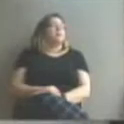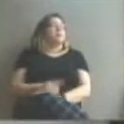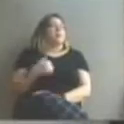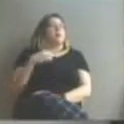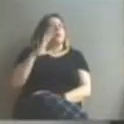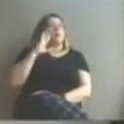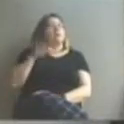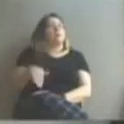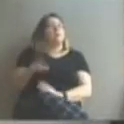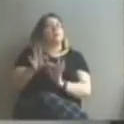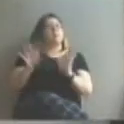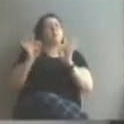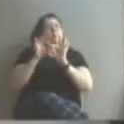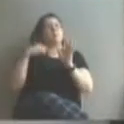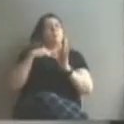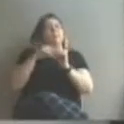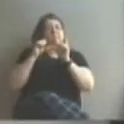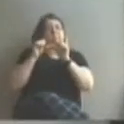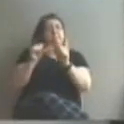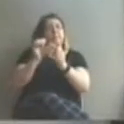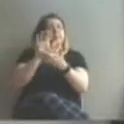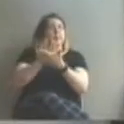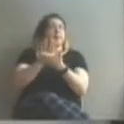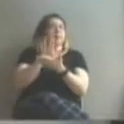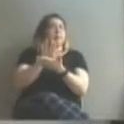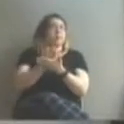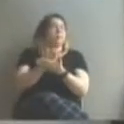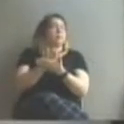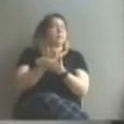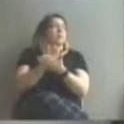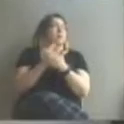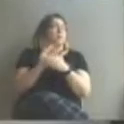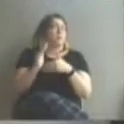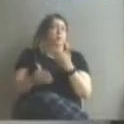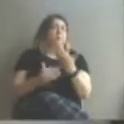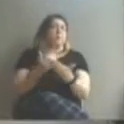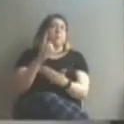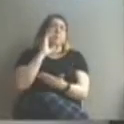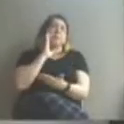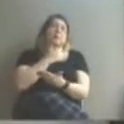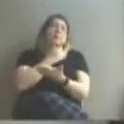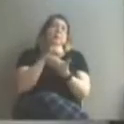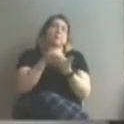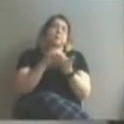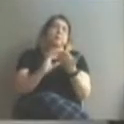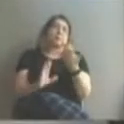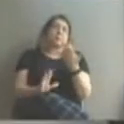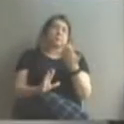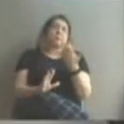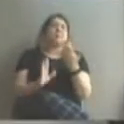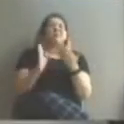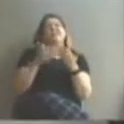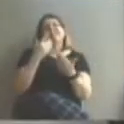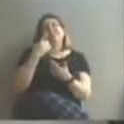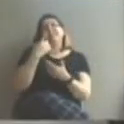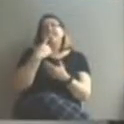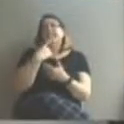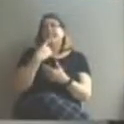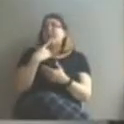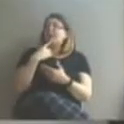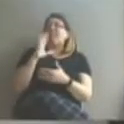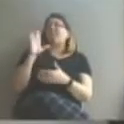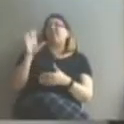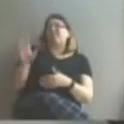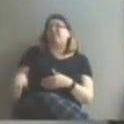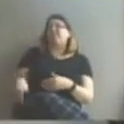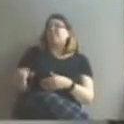it's important that we move forward with academic progress for our students. And it's easy to say, well, no, never